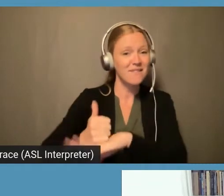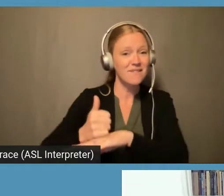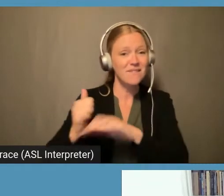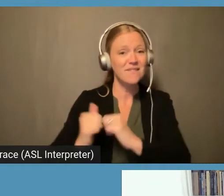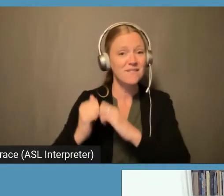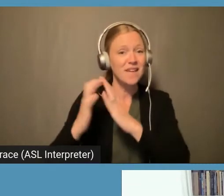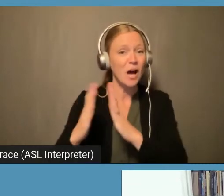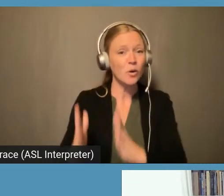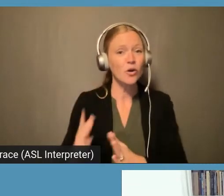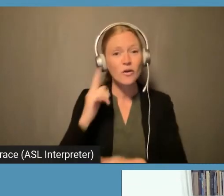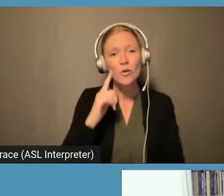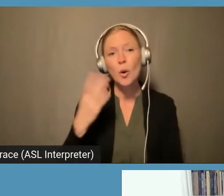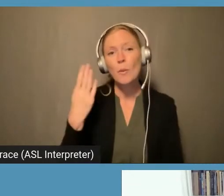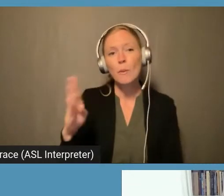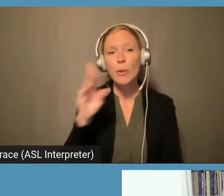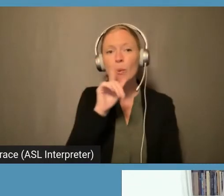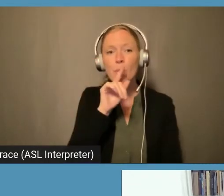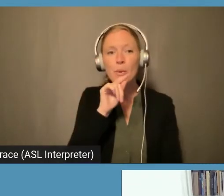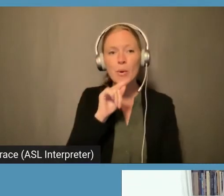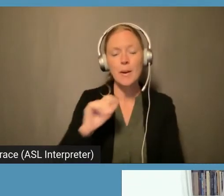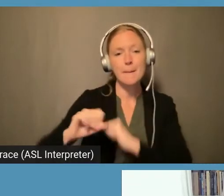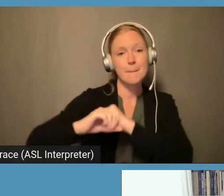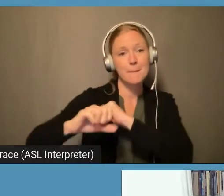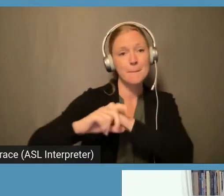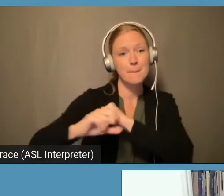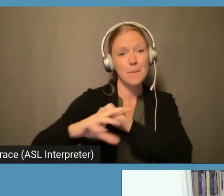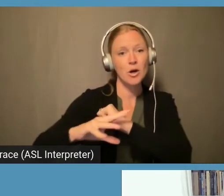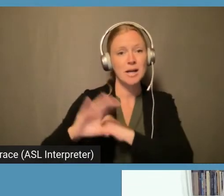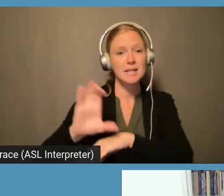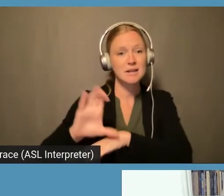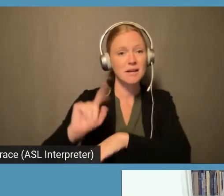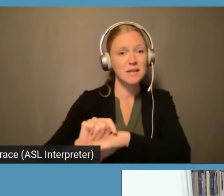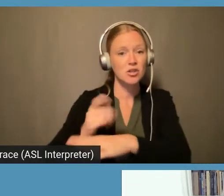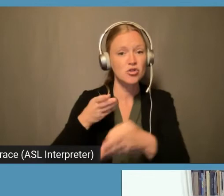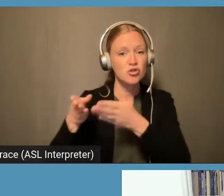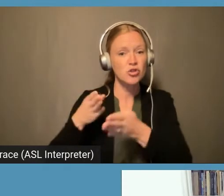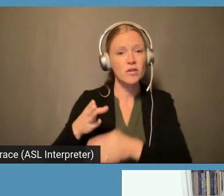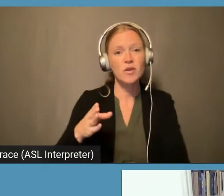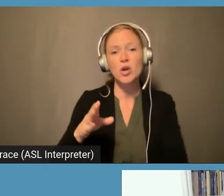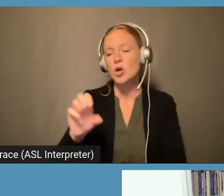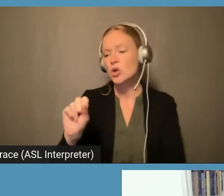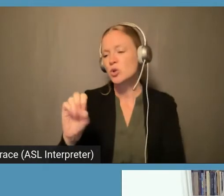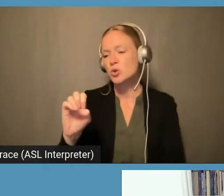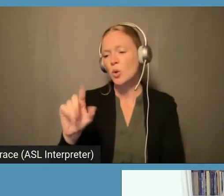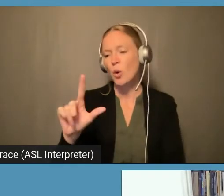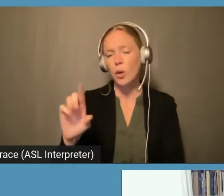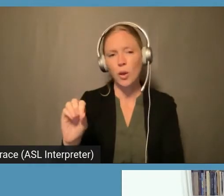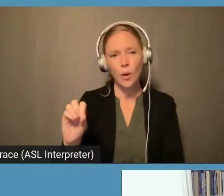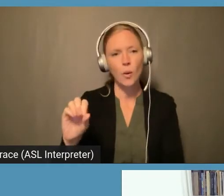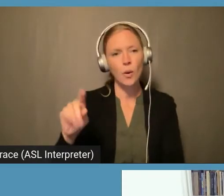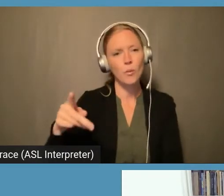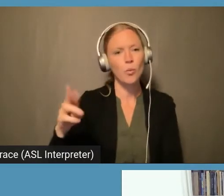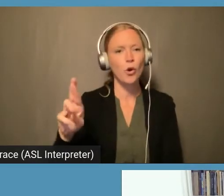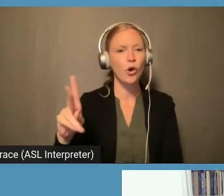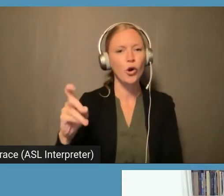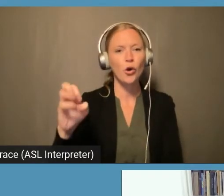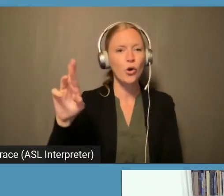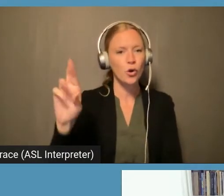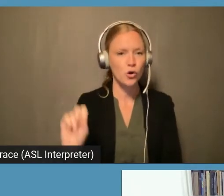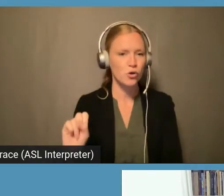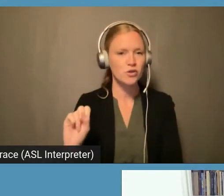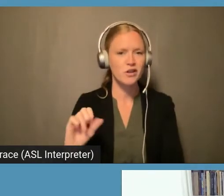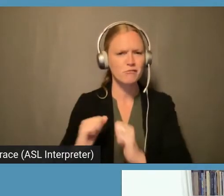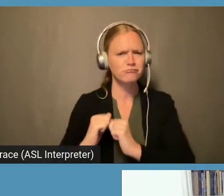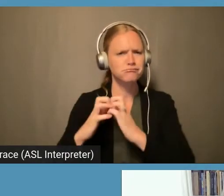strategist of Bluebird, a marketing consultancy focused on serving solopreneurs, startups, and nonprofits.